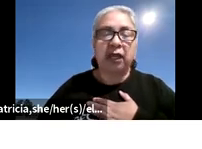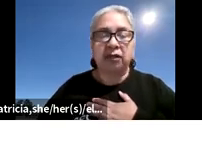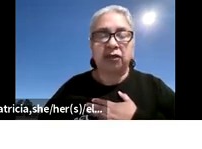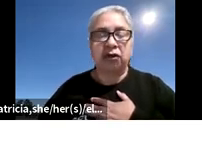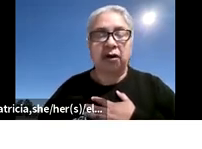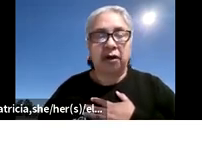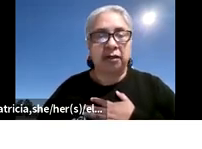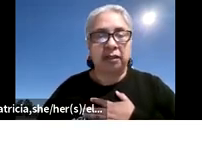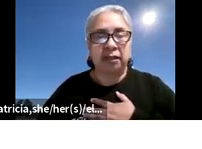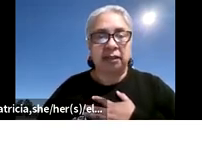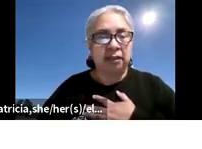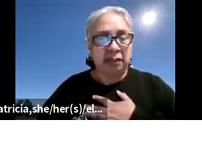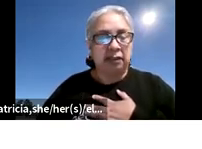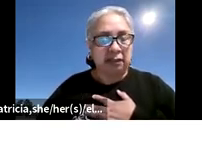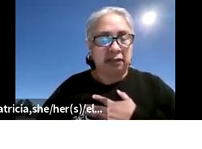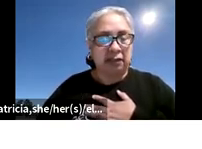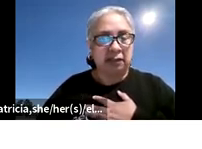Placing your hand on your heart.